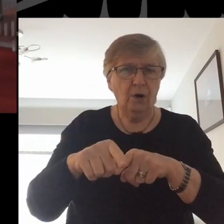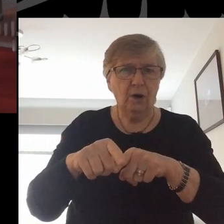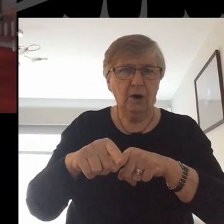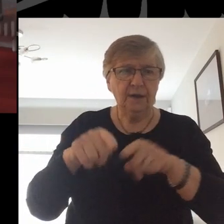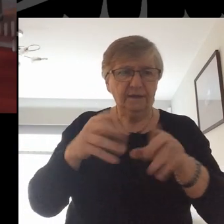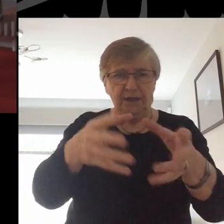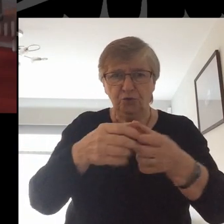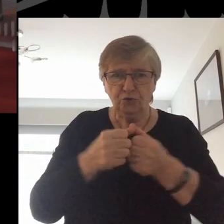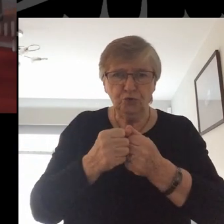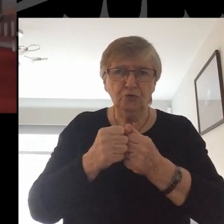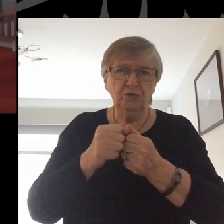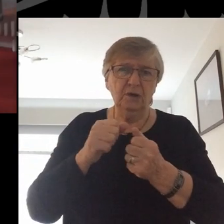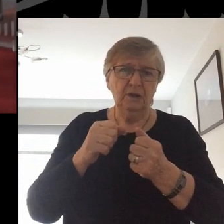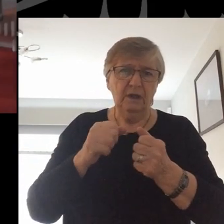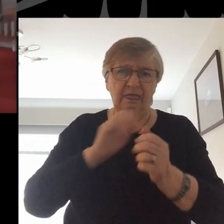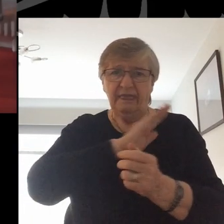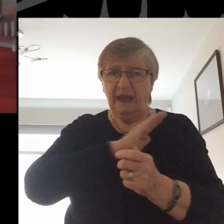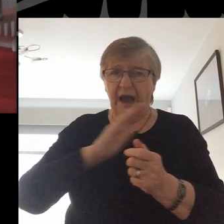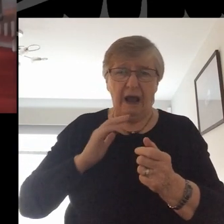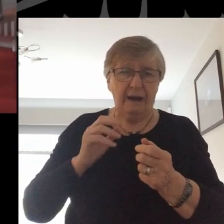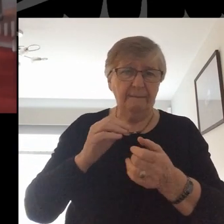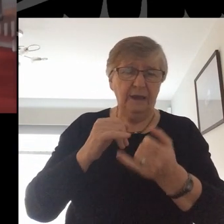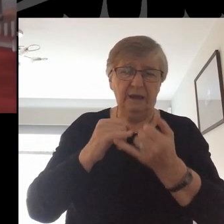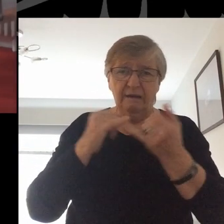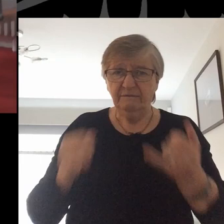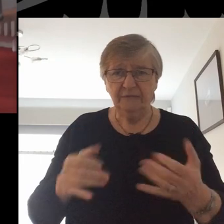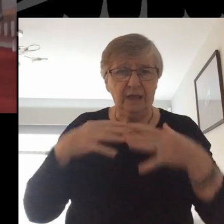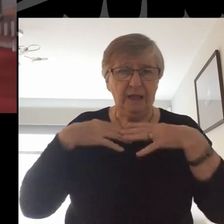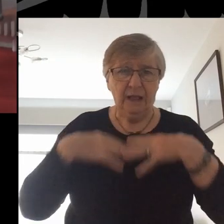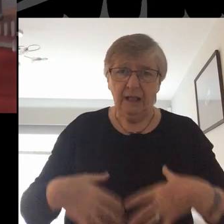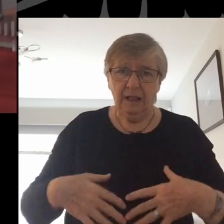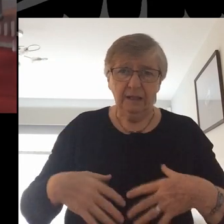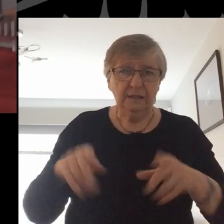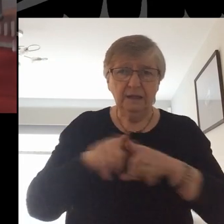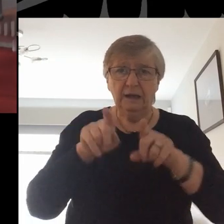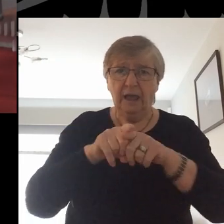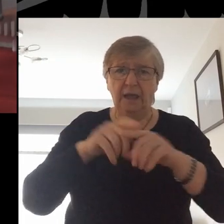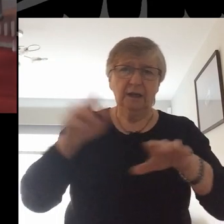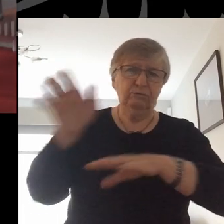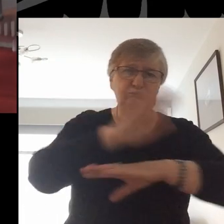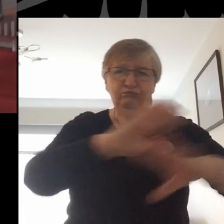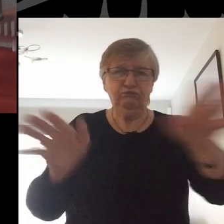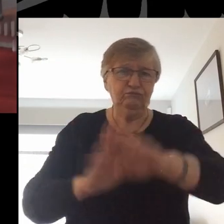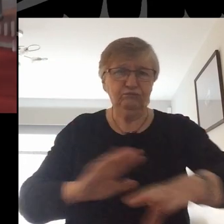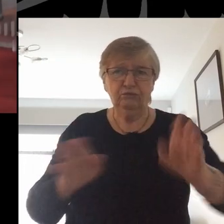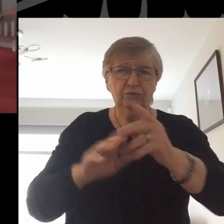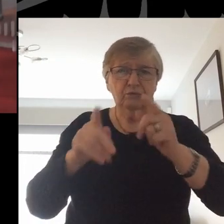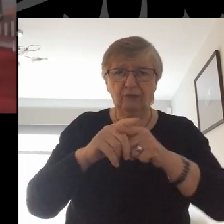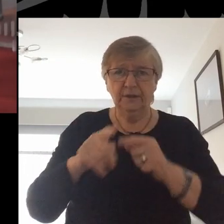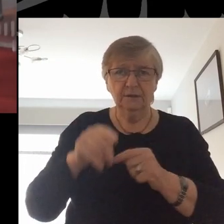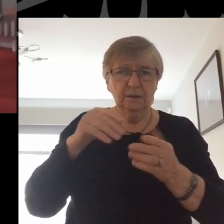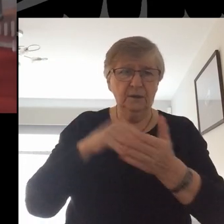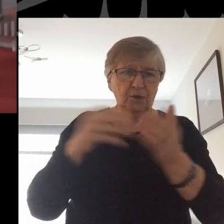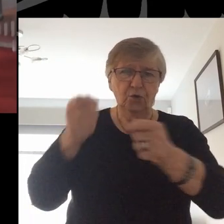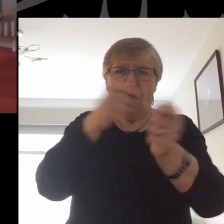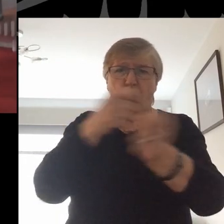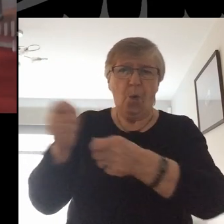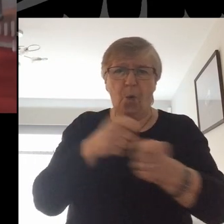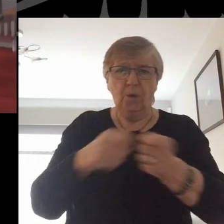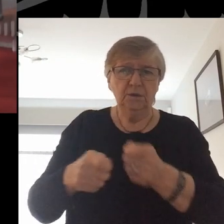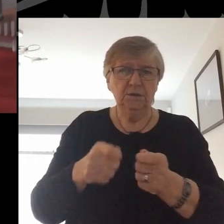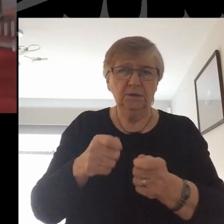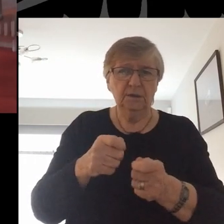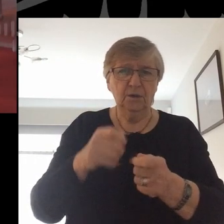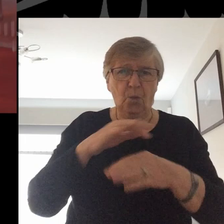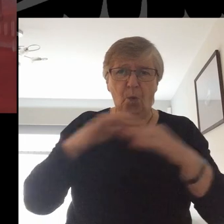beaten army, all bloodied and muddied by the war, and kind of hosed them all down and then said, well, that's you lot baptized now. You're all